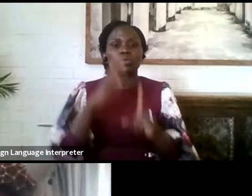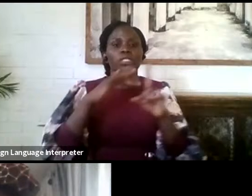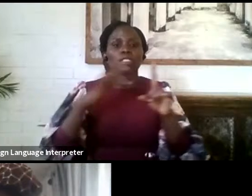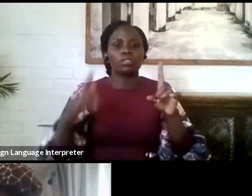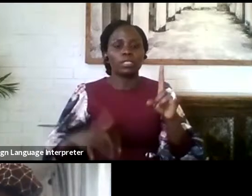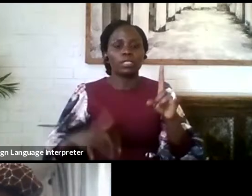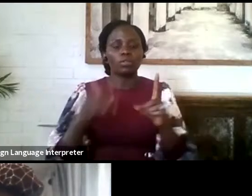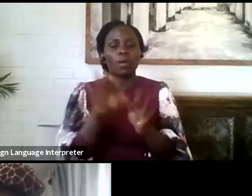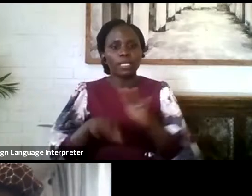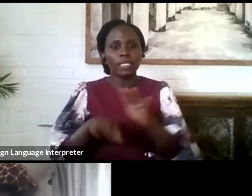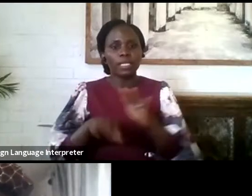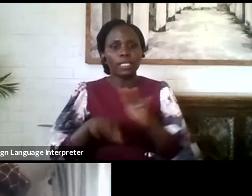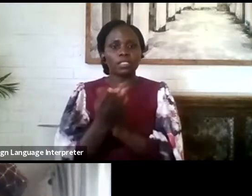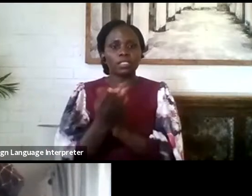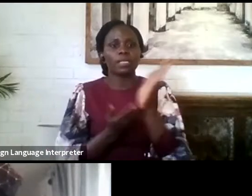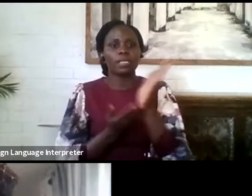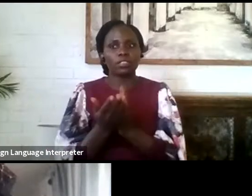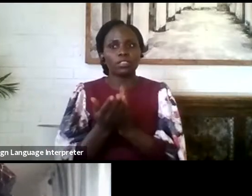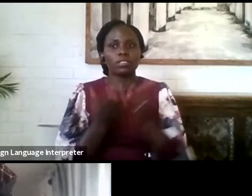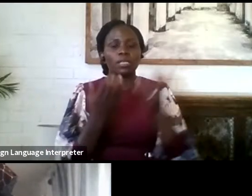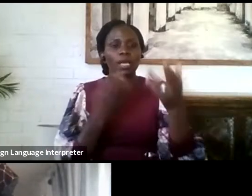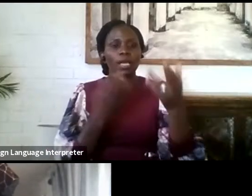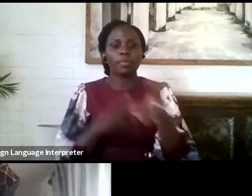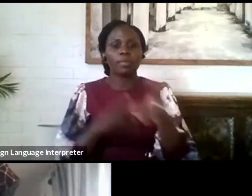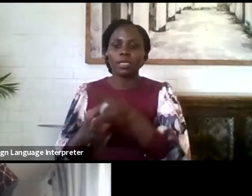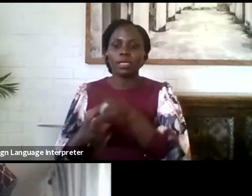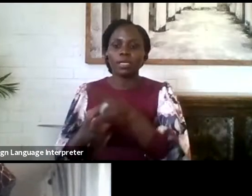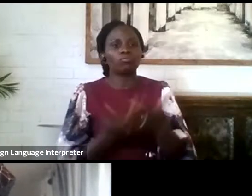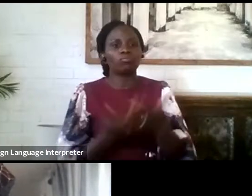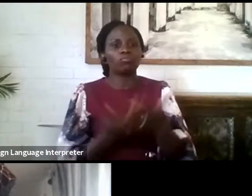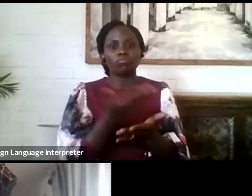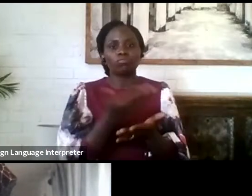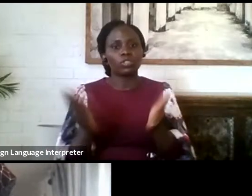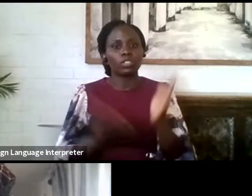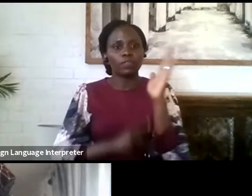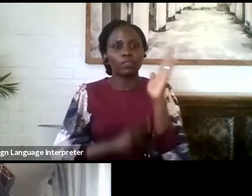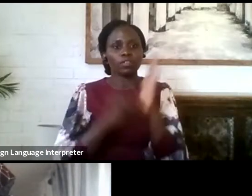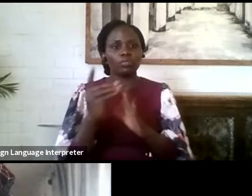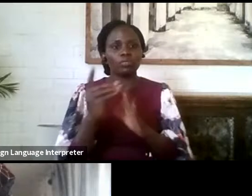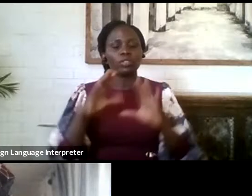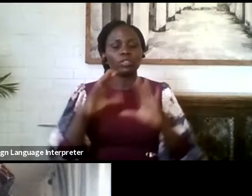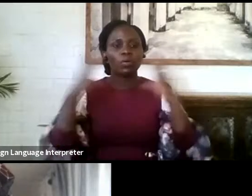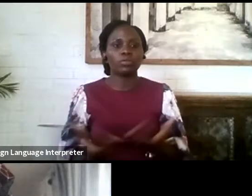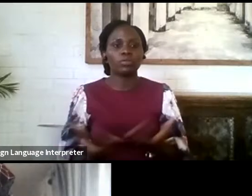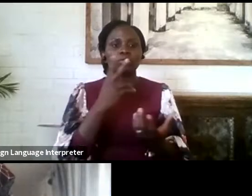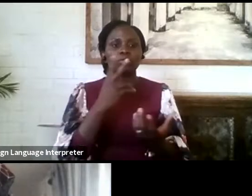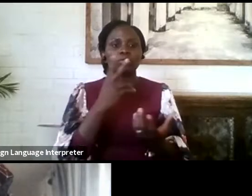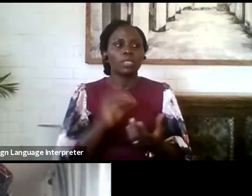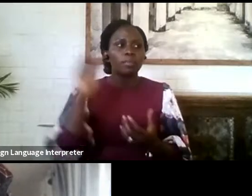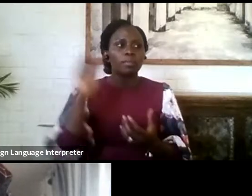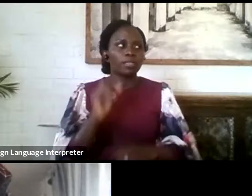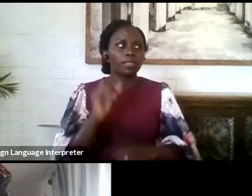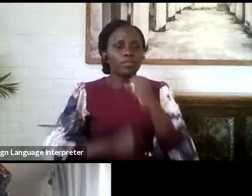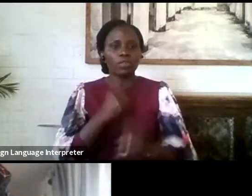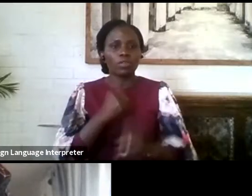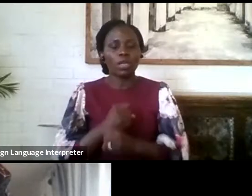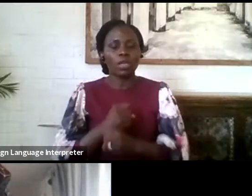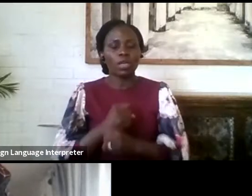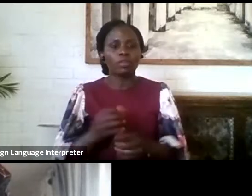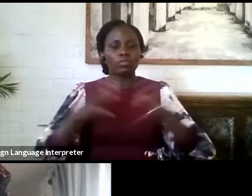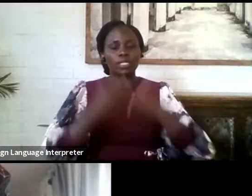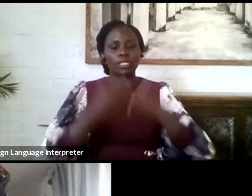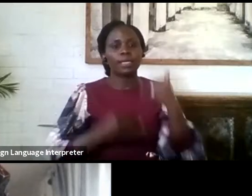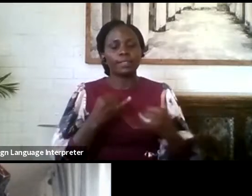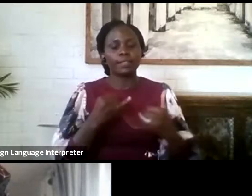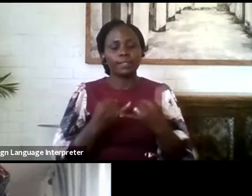the developing world with a 20% year-on-year growth in internet usage and access. This presents a fertile